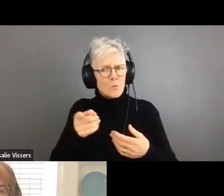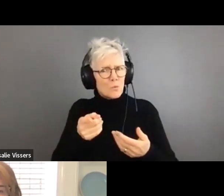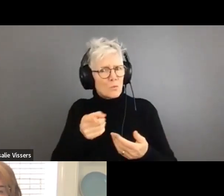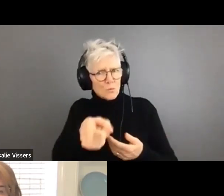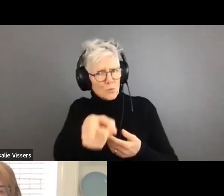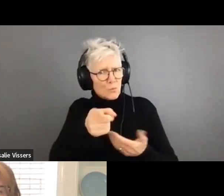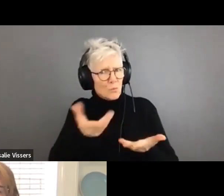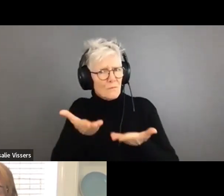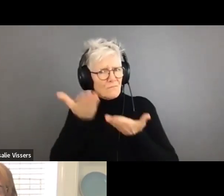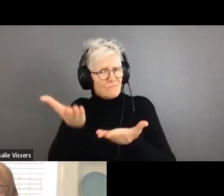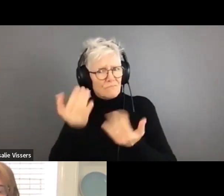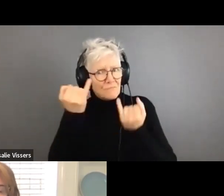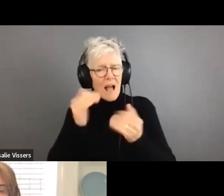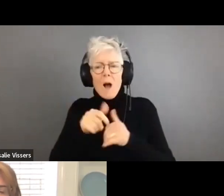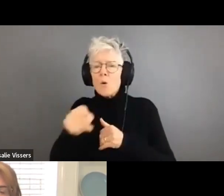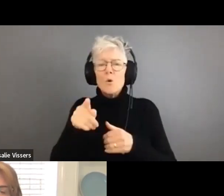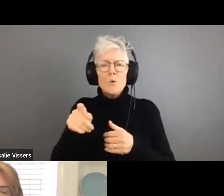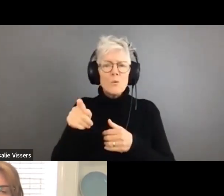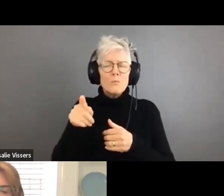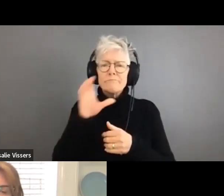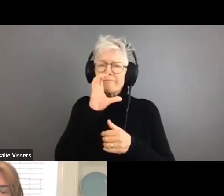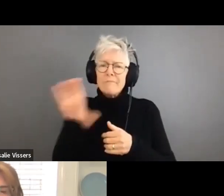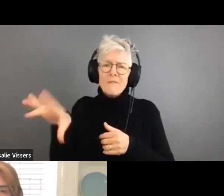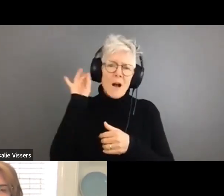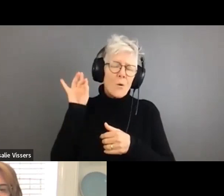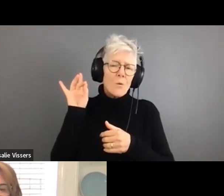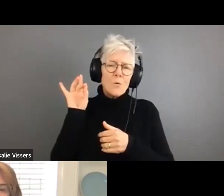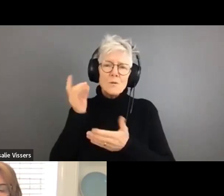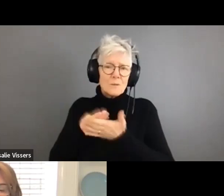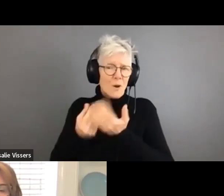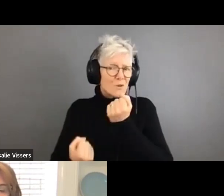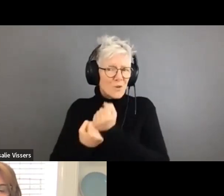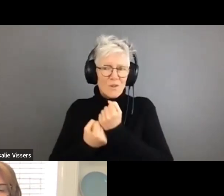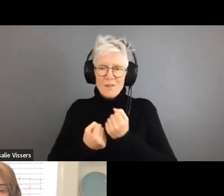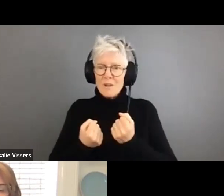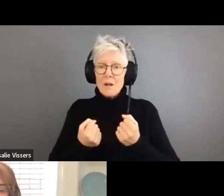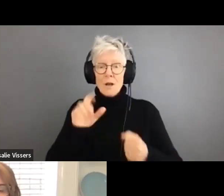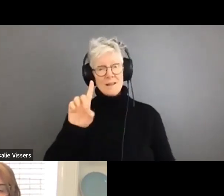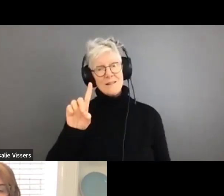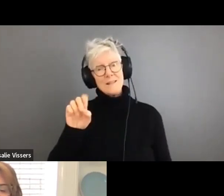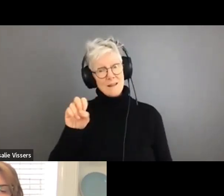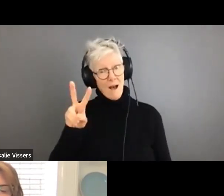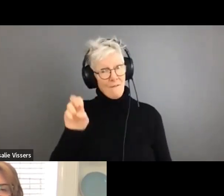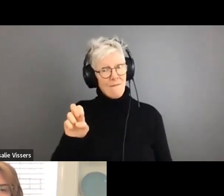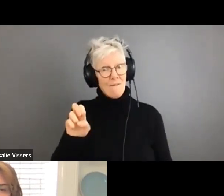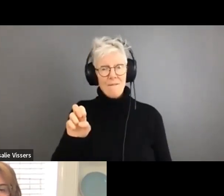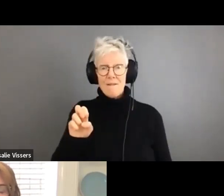of how maybe you have found sponsorship and it's helped you? Because again, like you've got Dove behind you, which is pretty